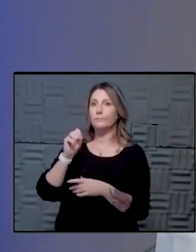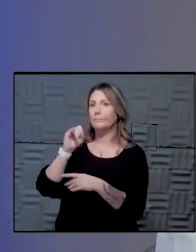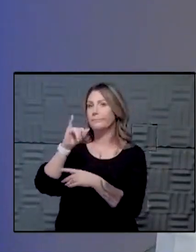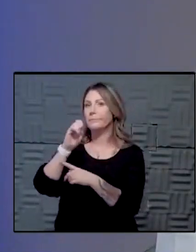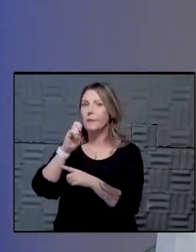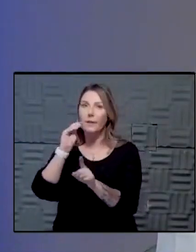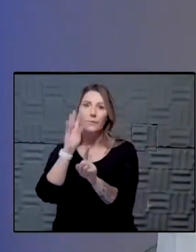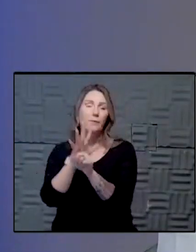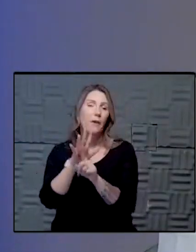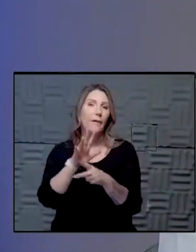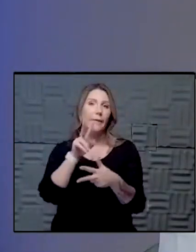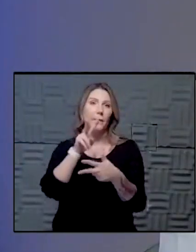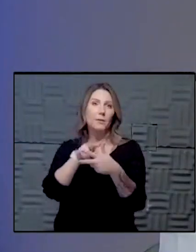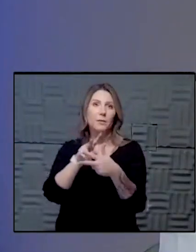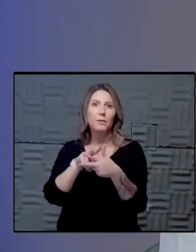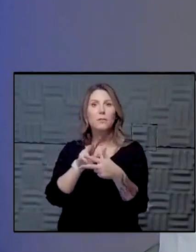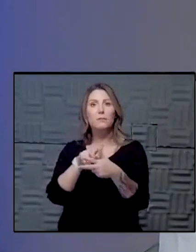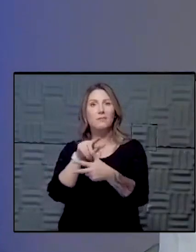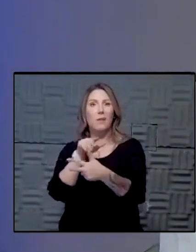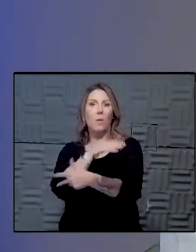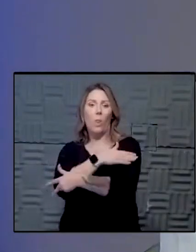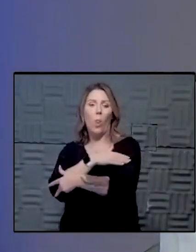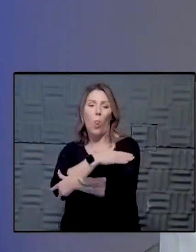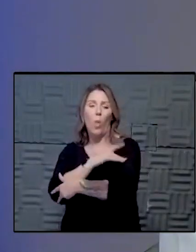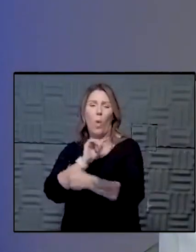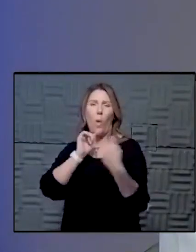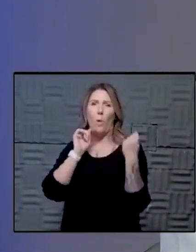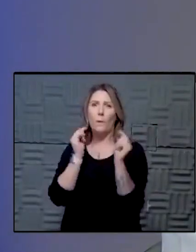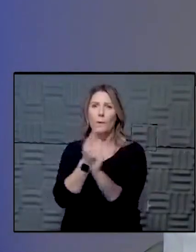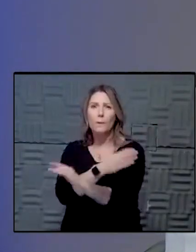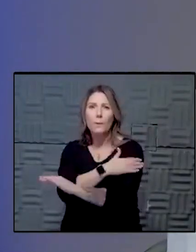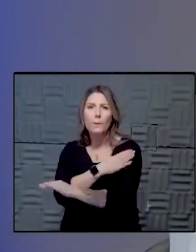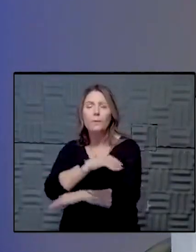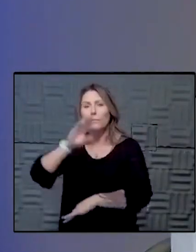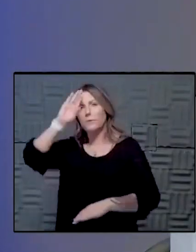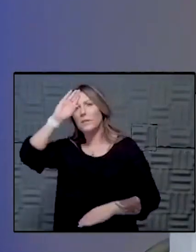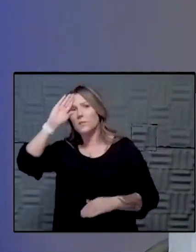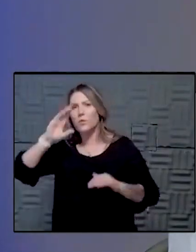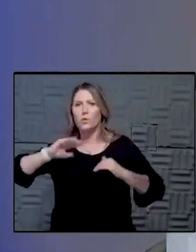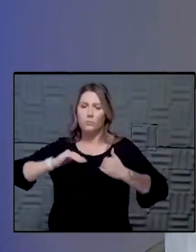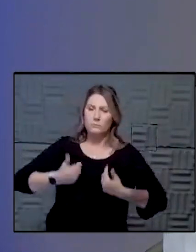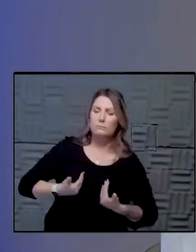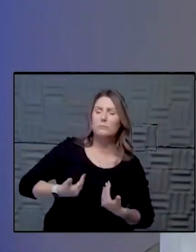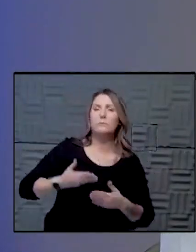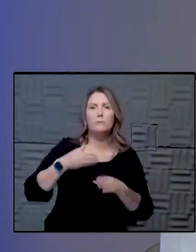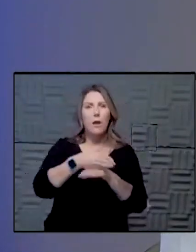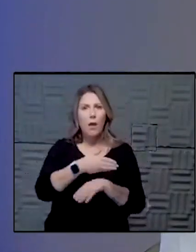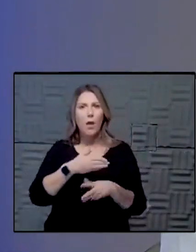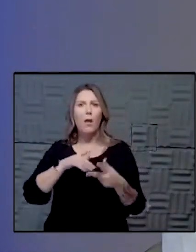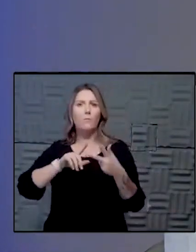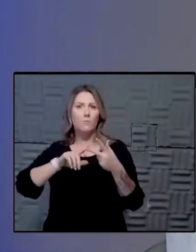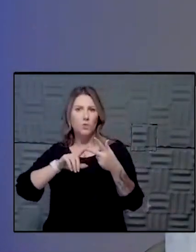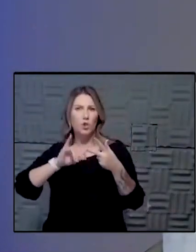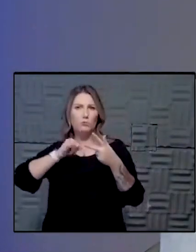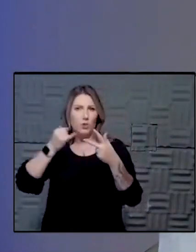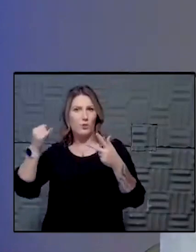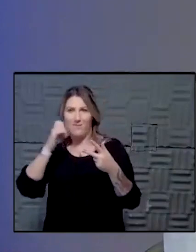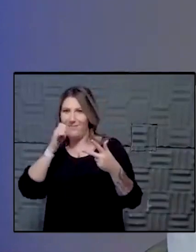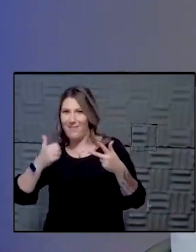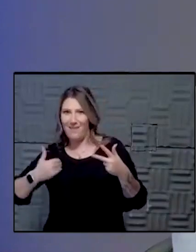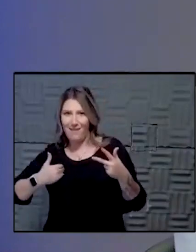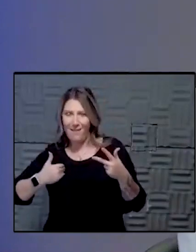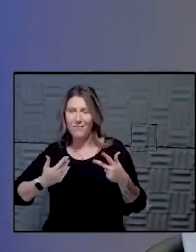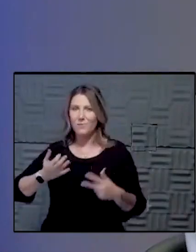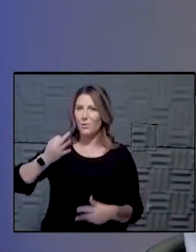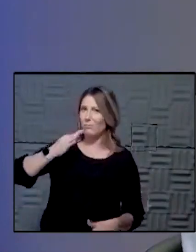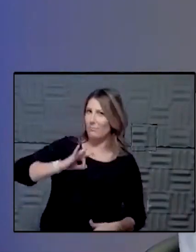the local injection site pain or maybe fever or fatigue afterward. So I think there still are benefits that people are